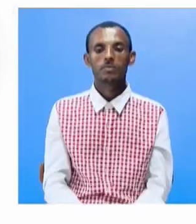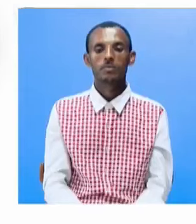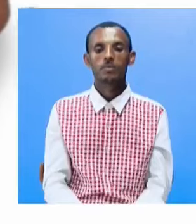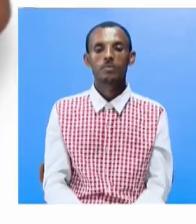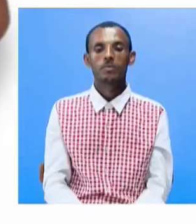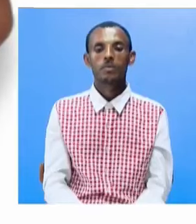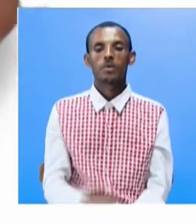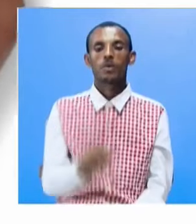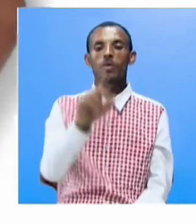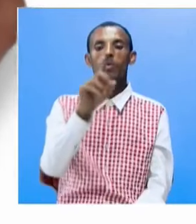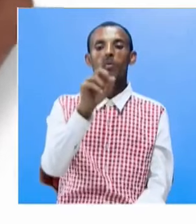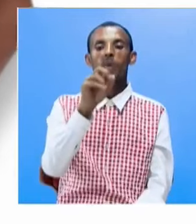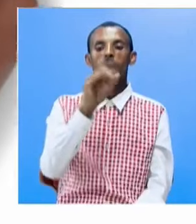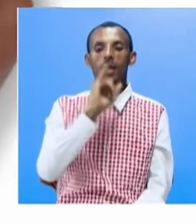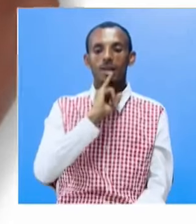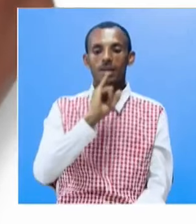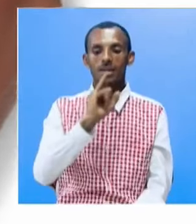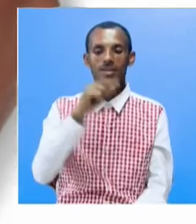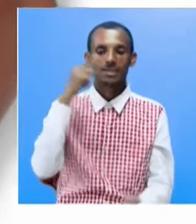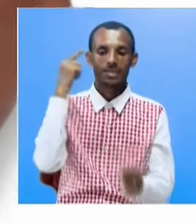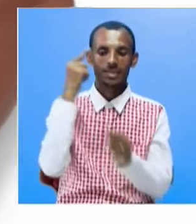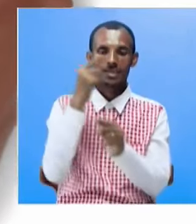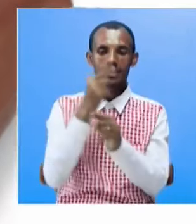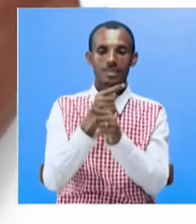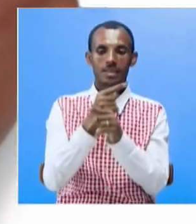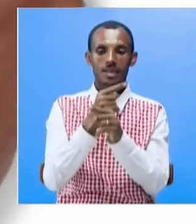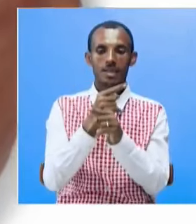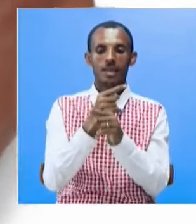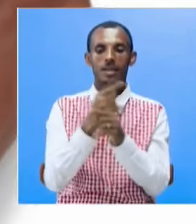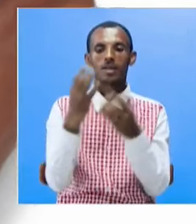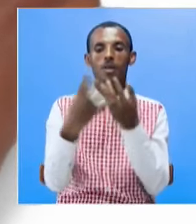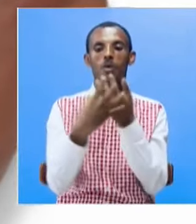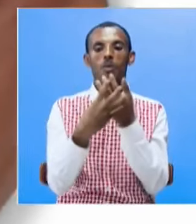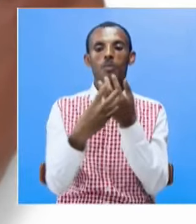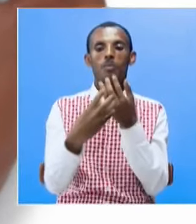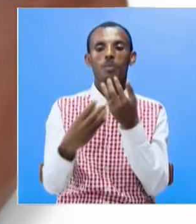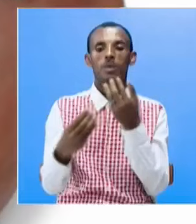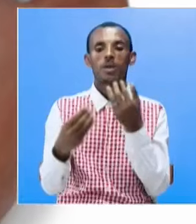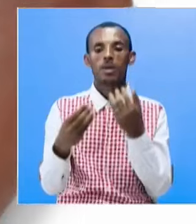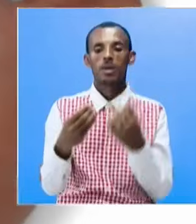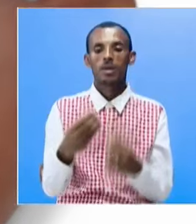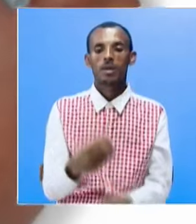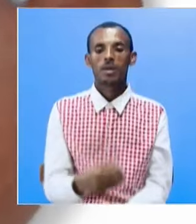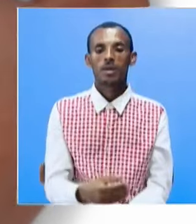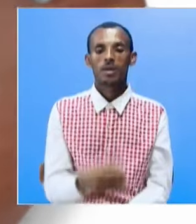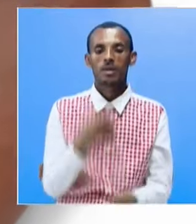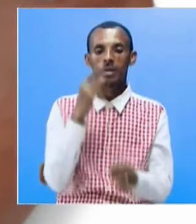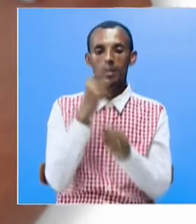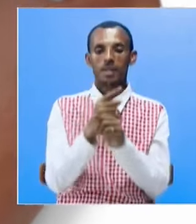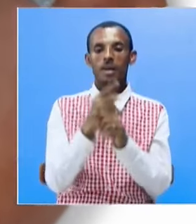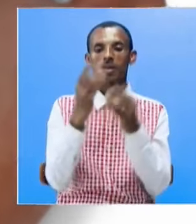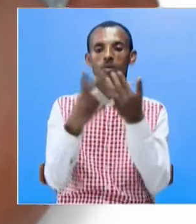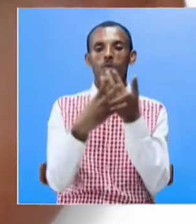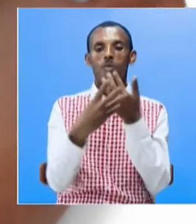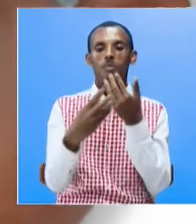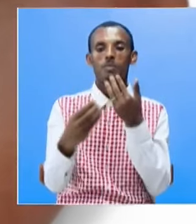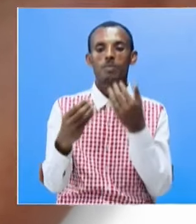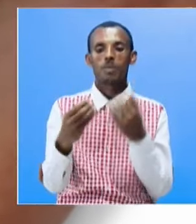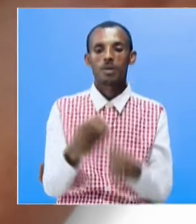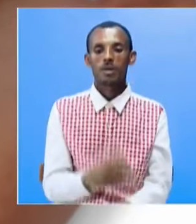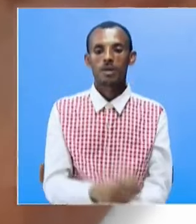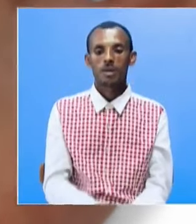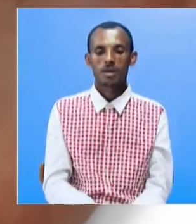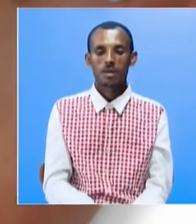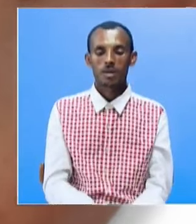One is the exact copy. One is the exact copy. The exact